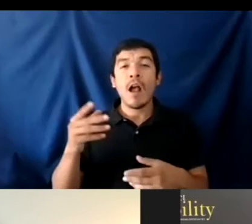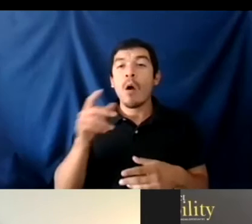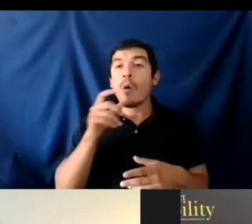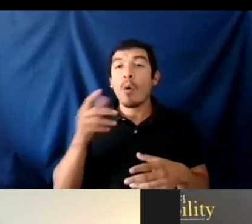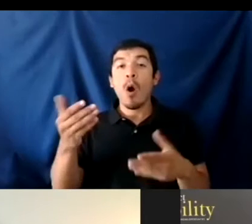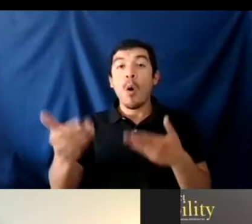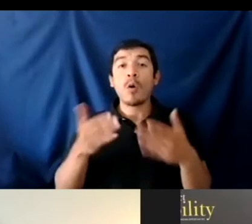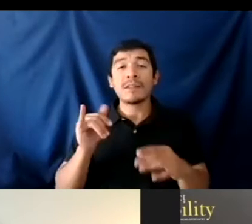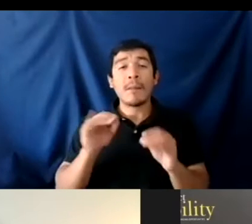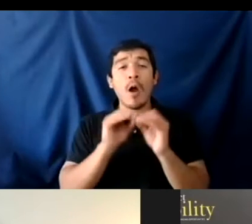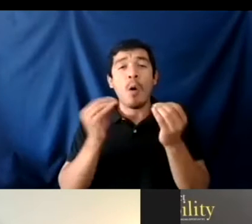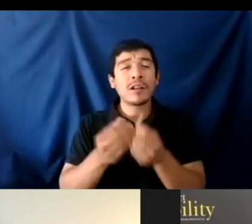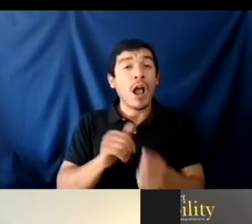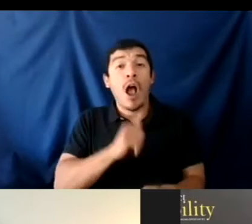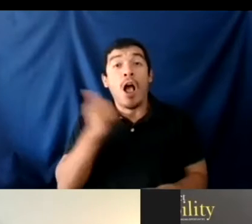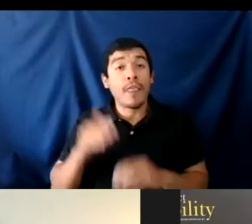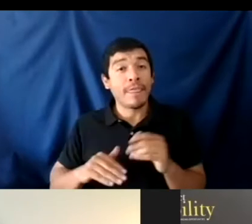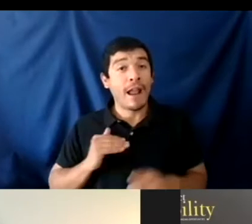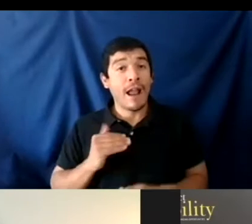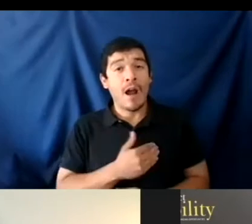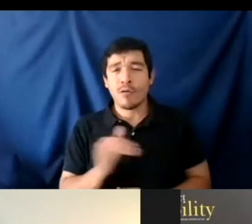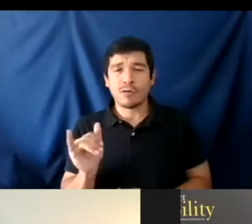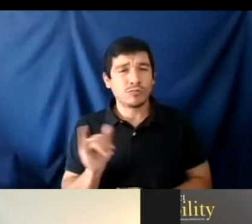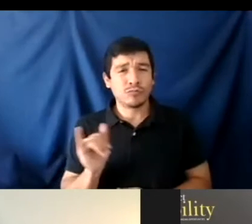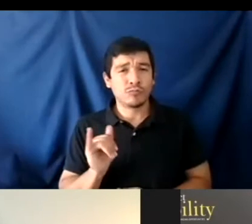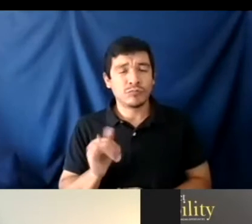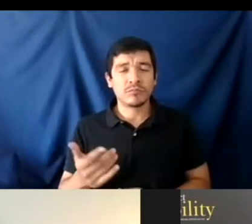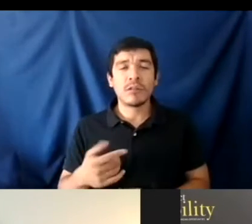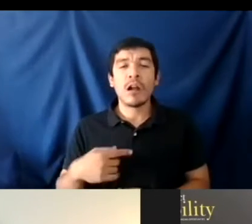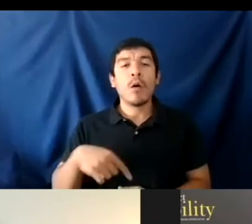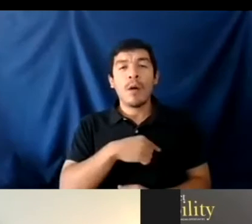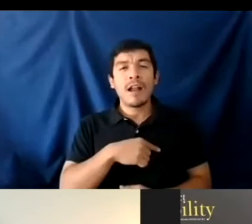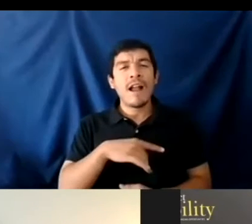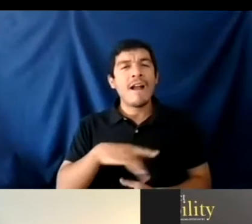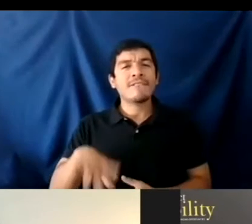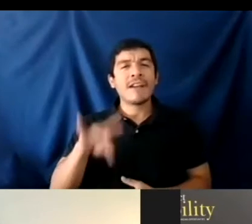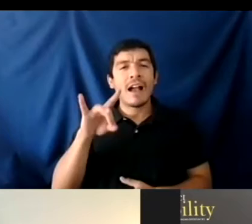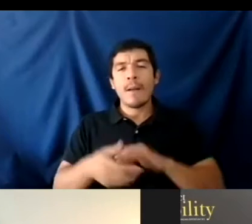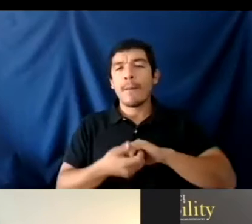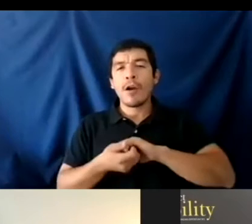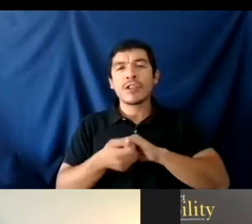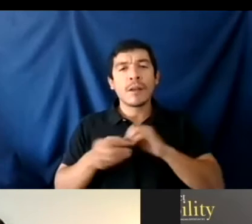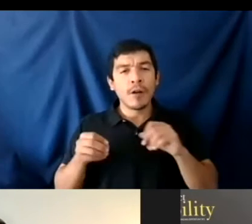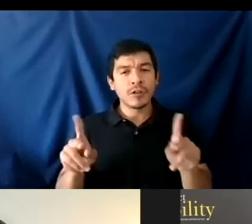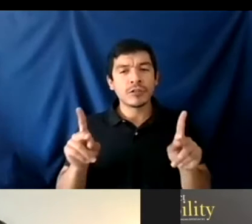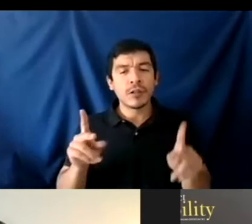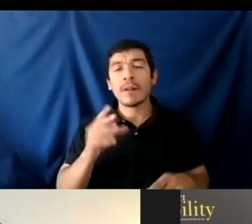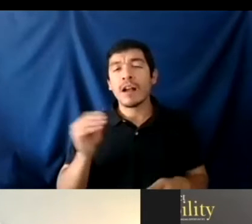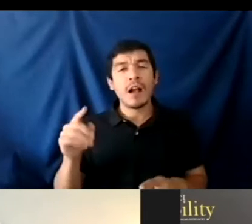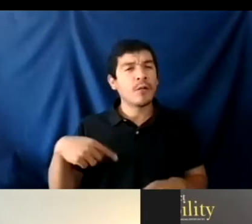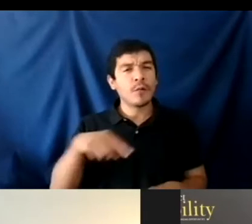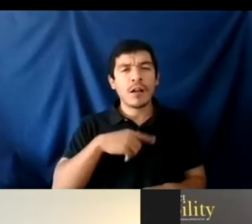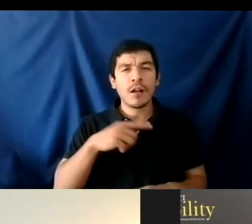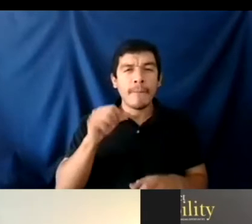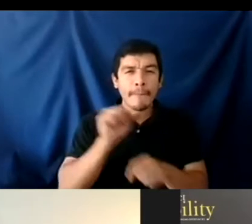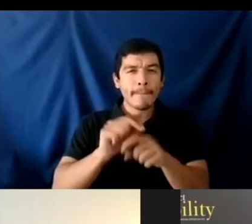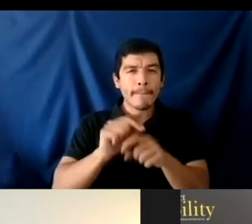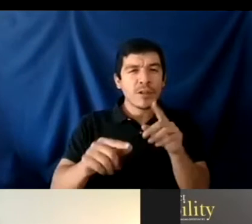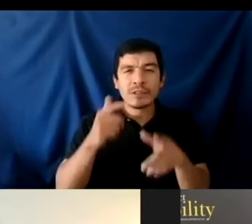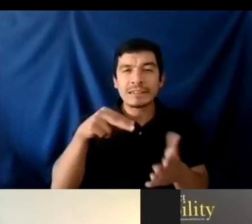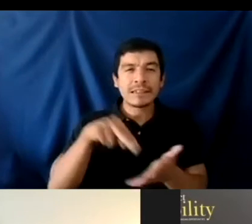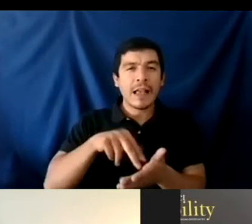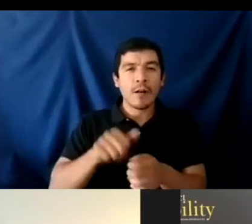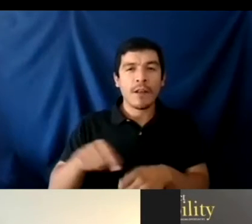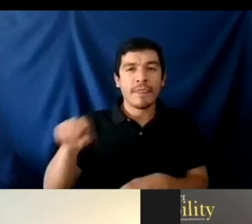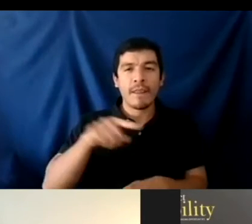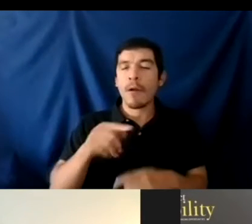organizations other than ours, in addition to ours. We find partnership opportunities, and then we work to stand with them whenever